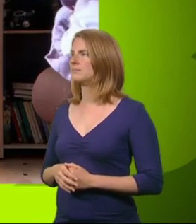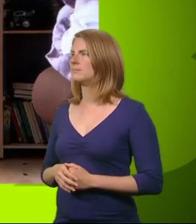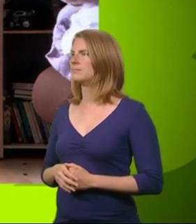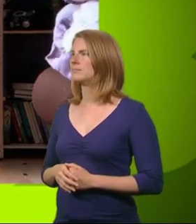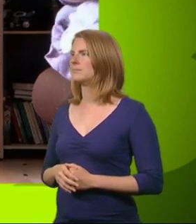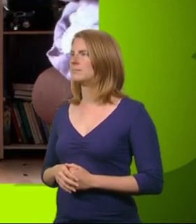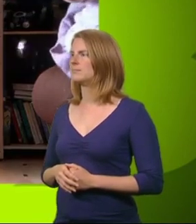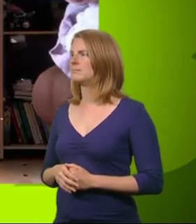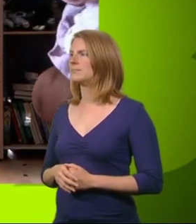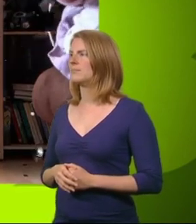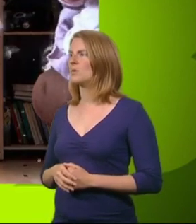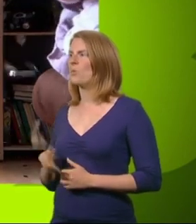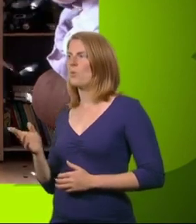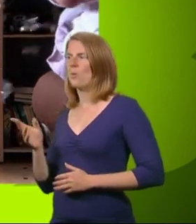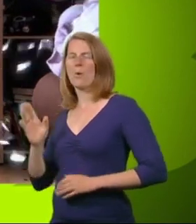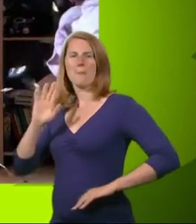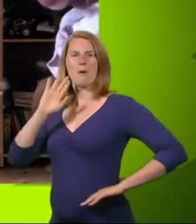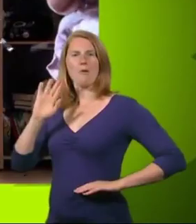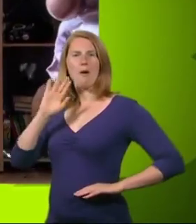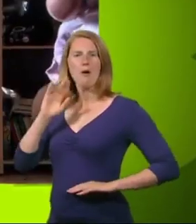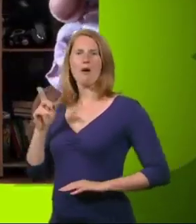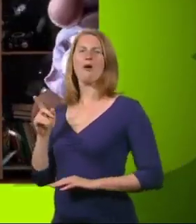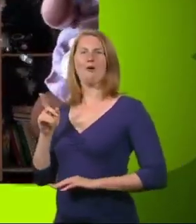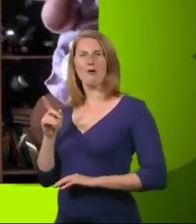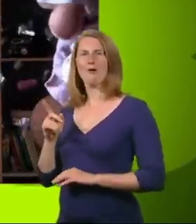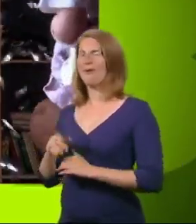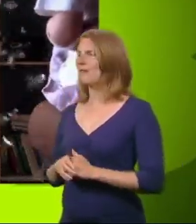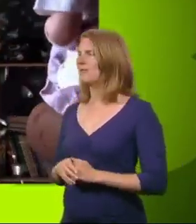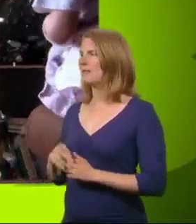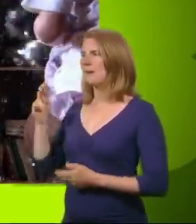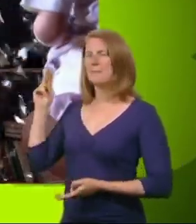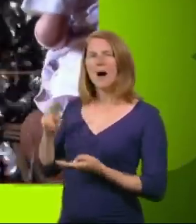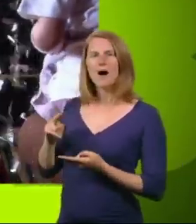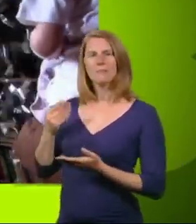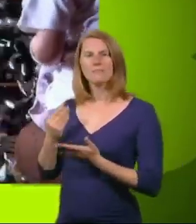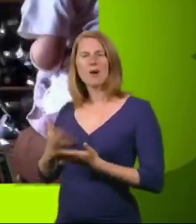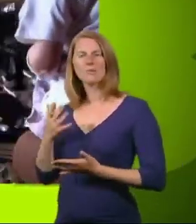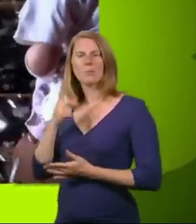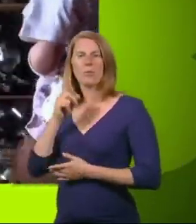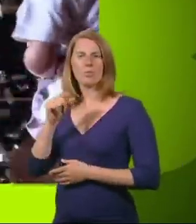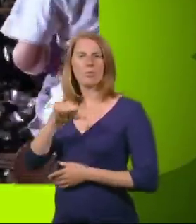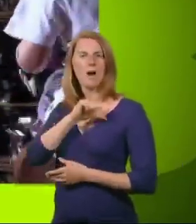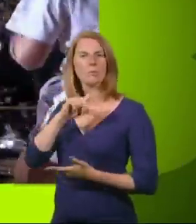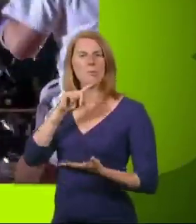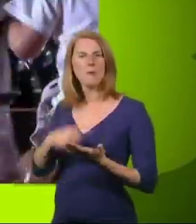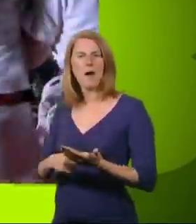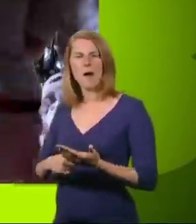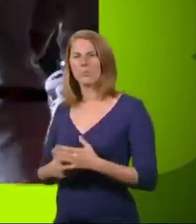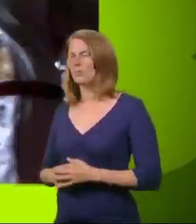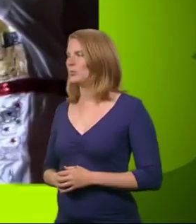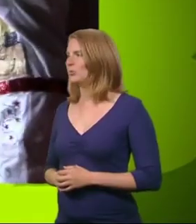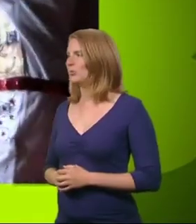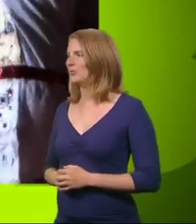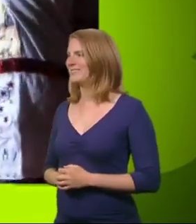Goatee! Modelling a cheeky little creation. Available to buy for the bargain price of £1,000.